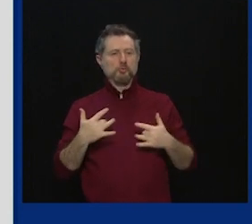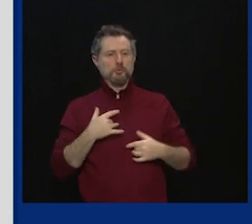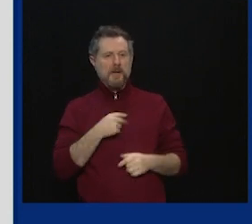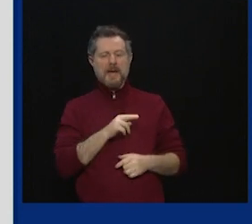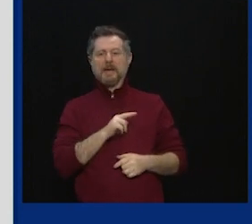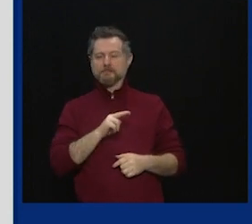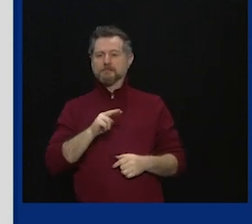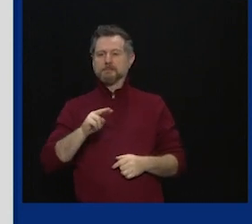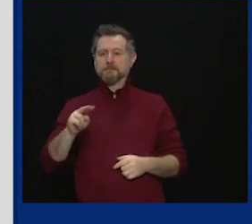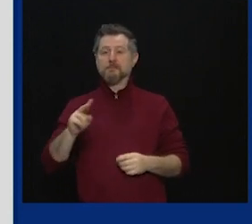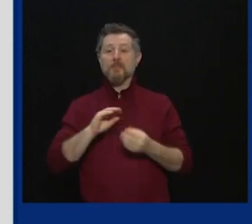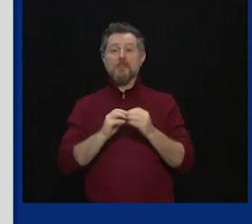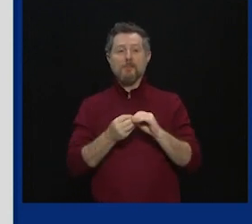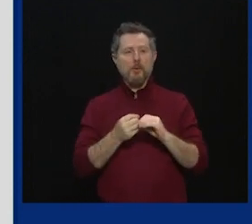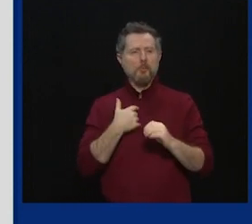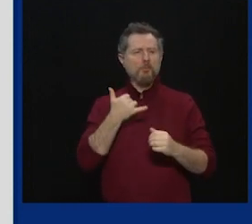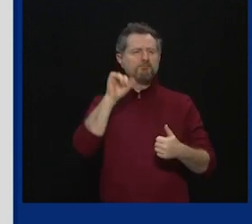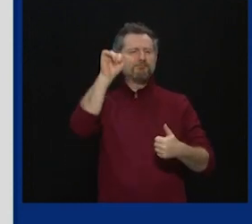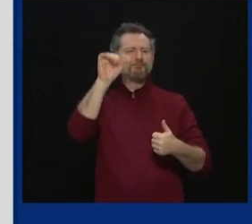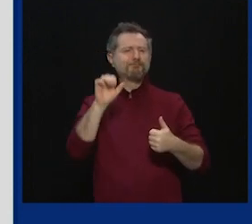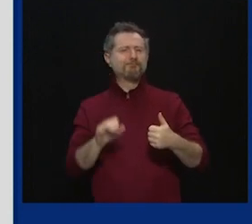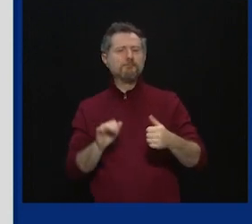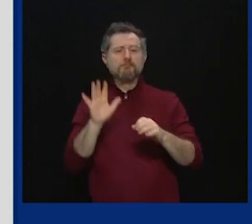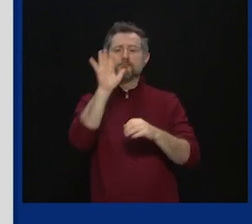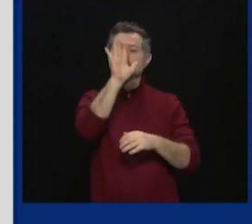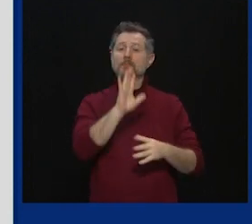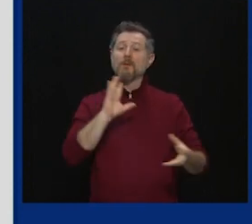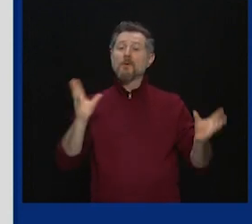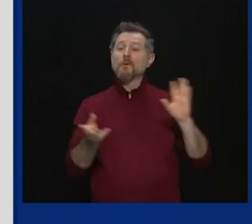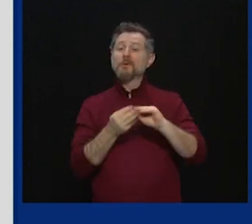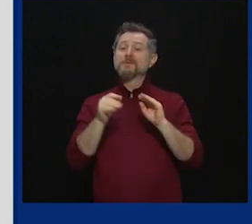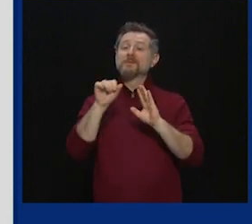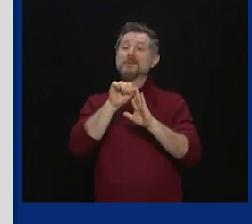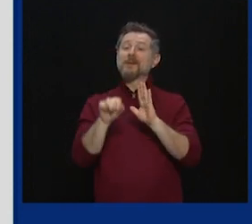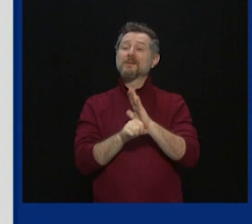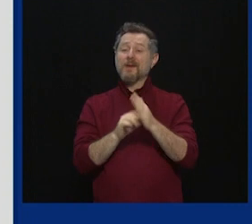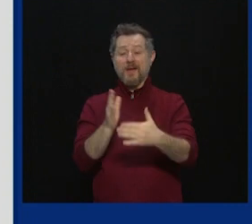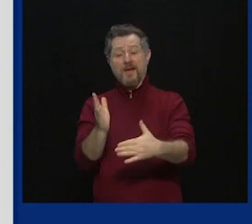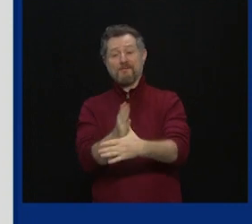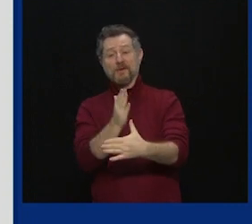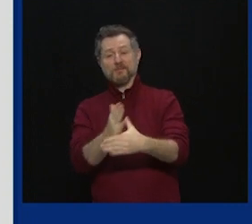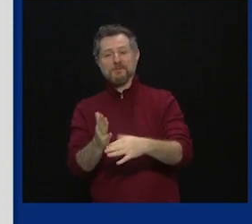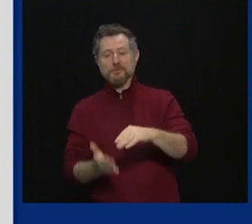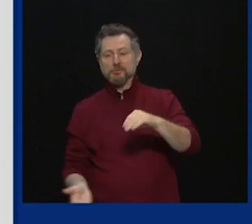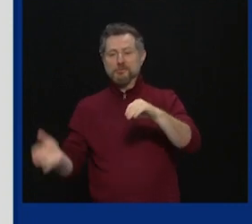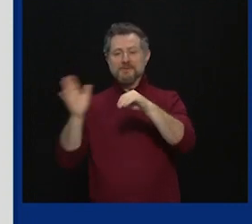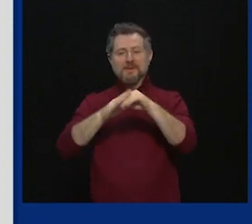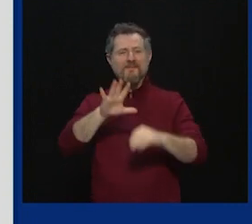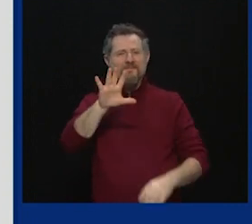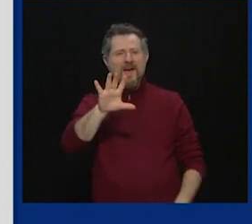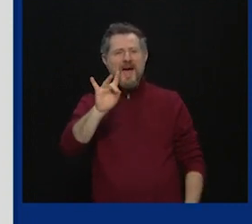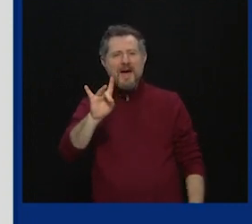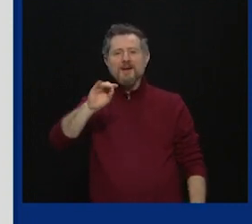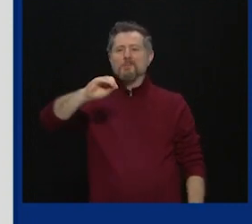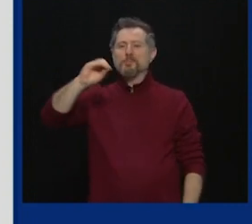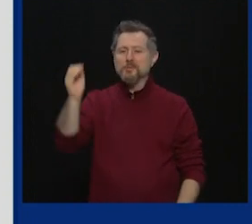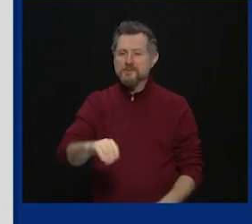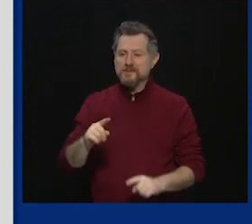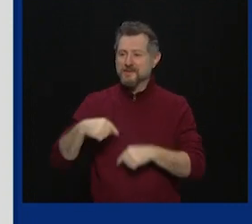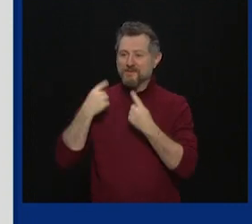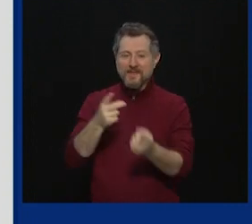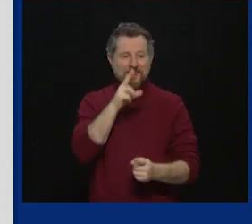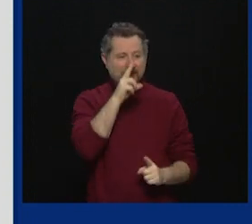one. Our statewide, New York State average has gone up 58% since Thanksgiving.